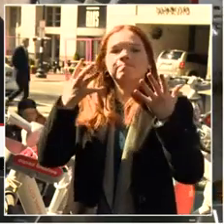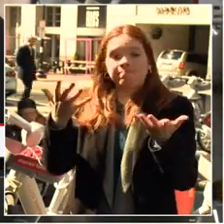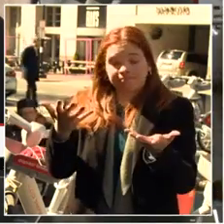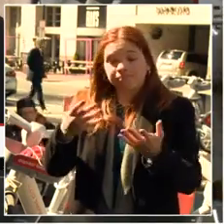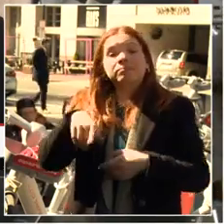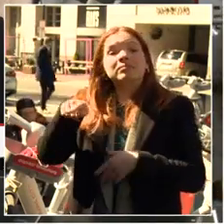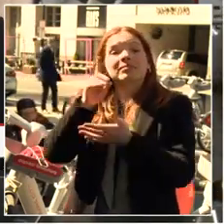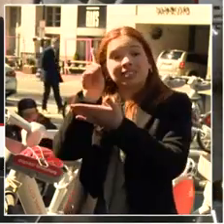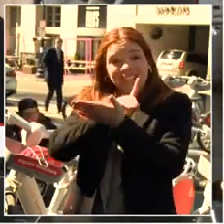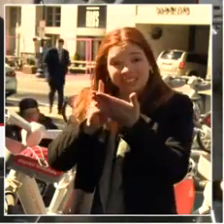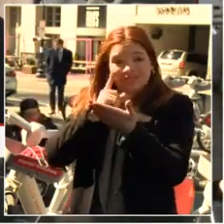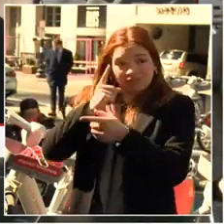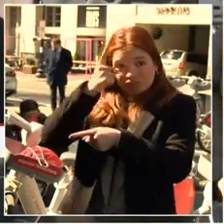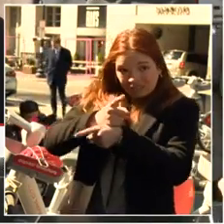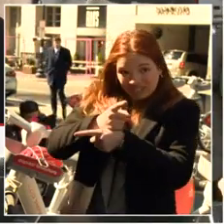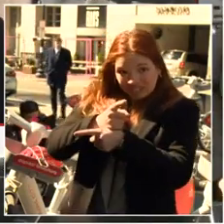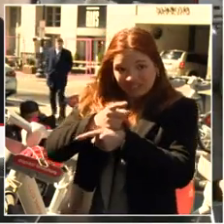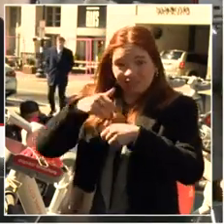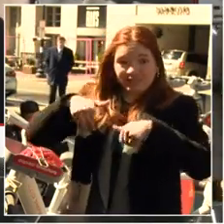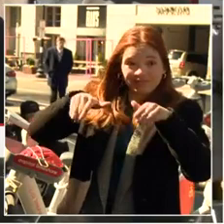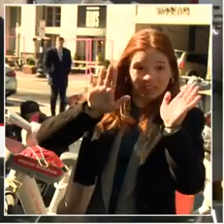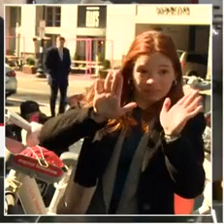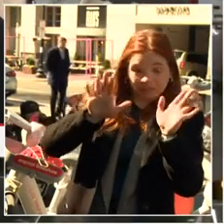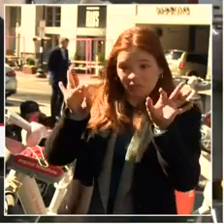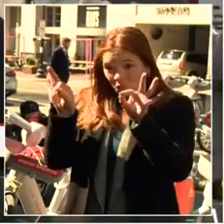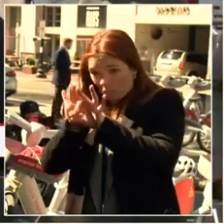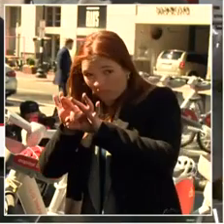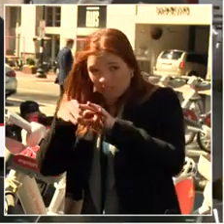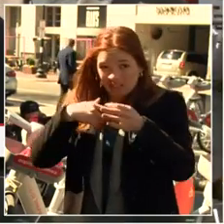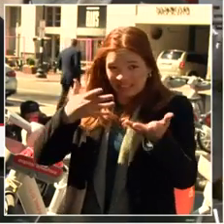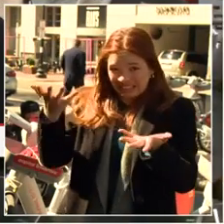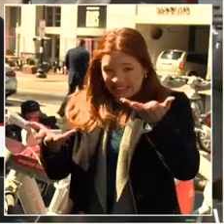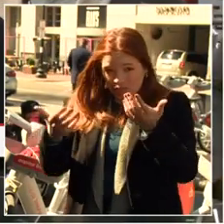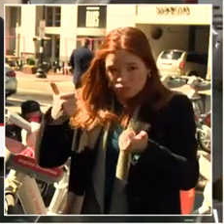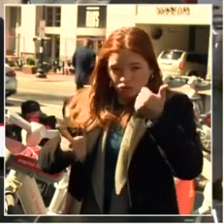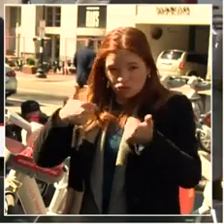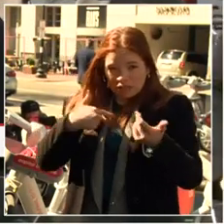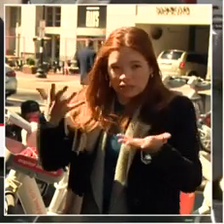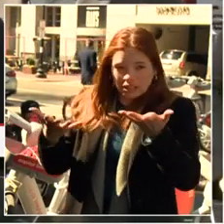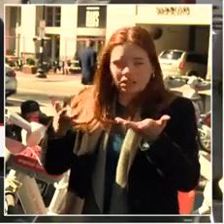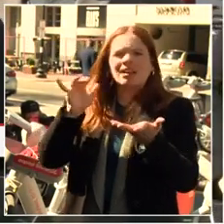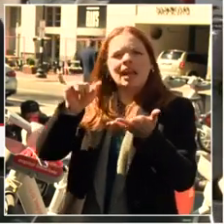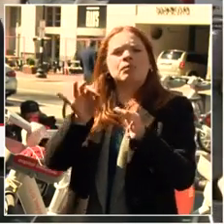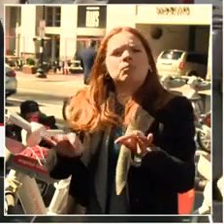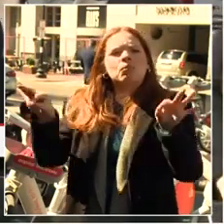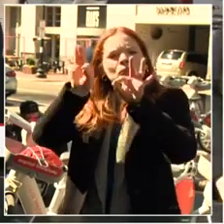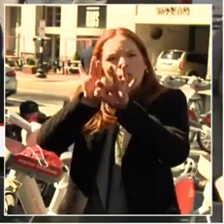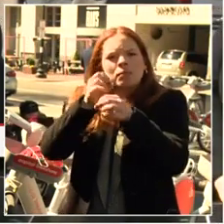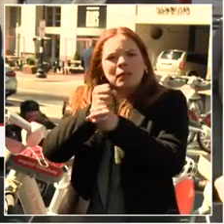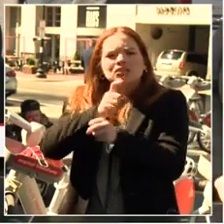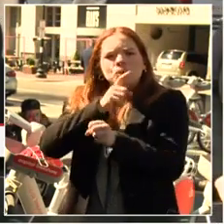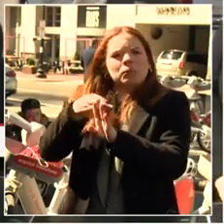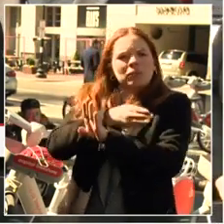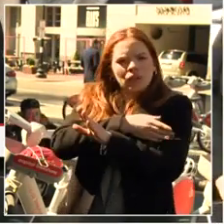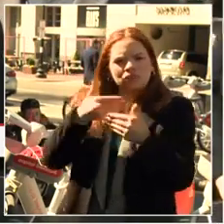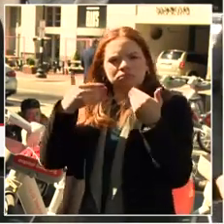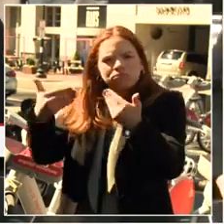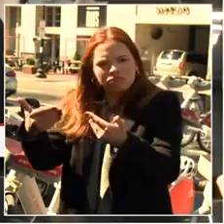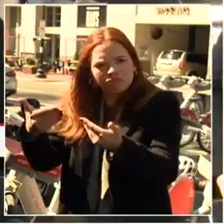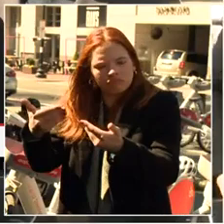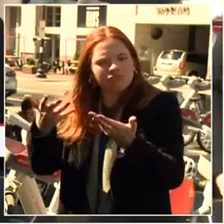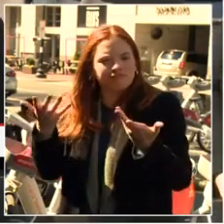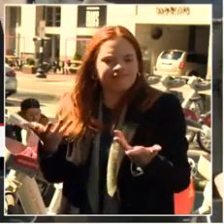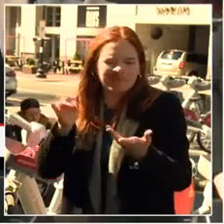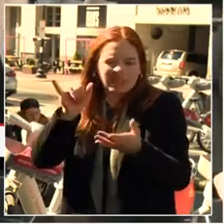the trade-offs right are going to be important to make that work. And that's what we are focused on right now.